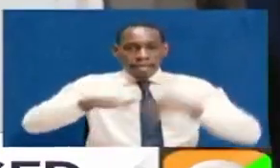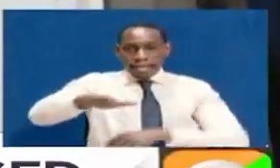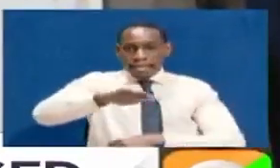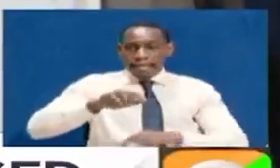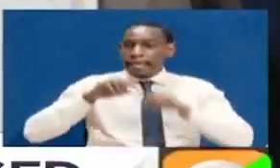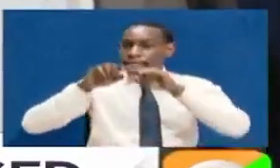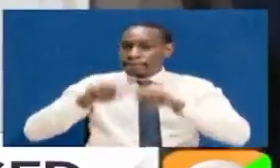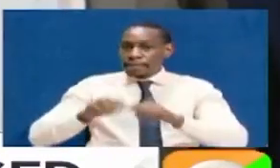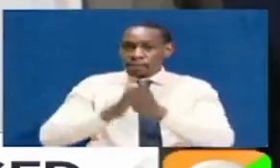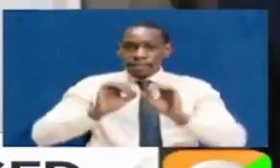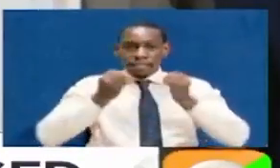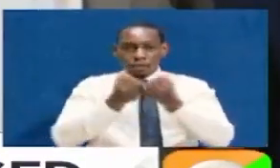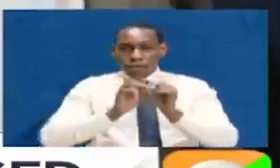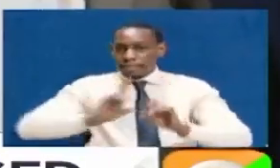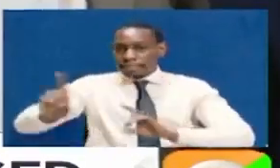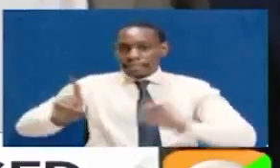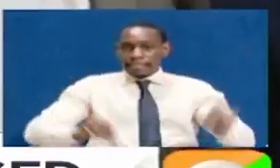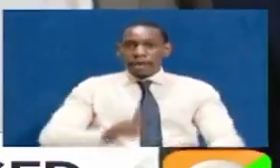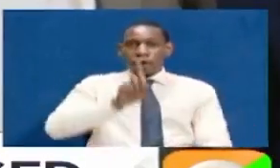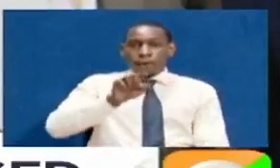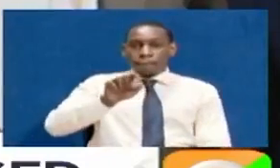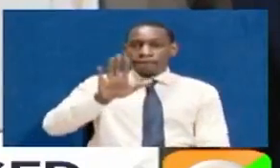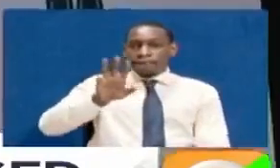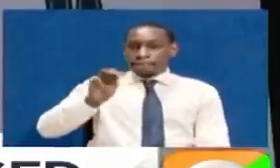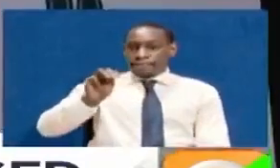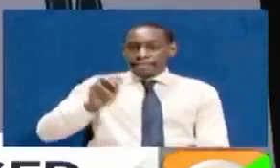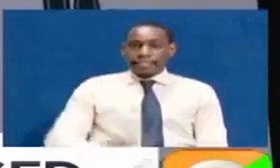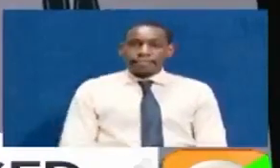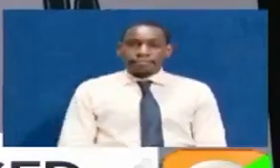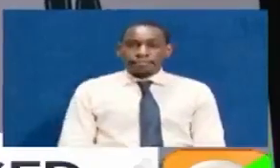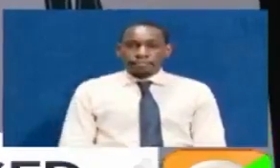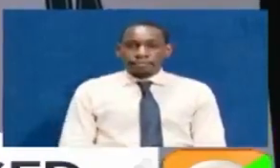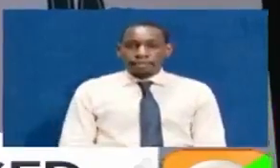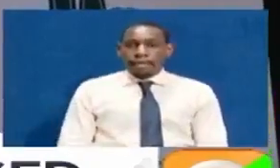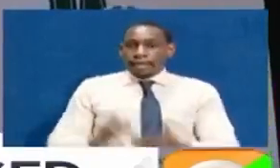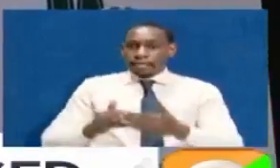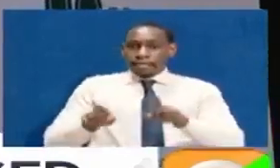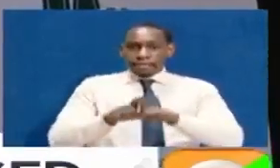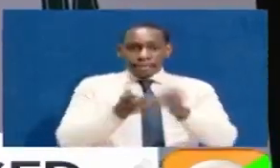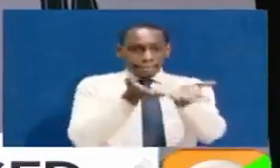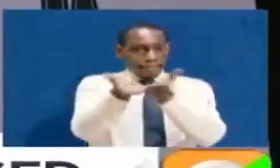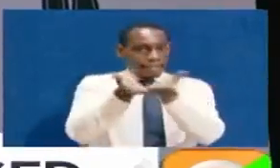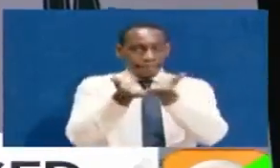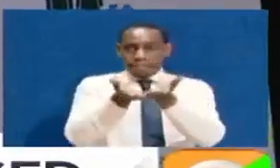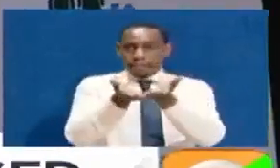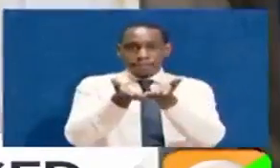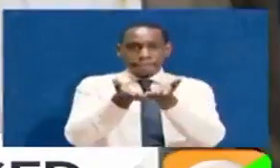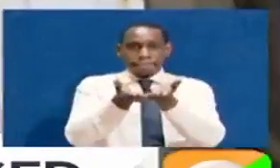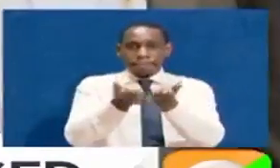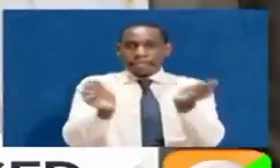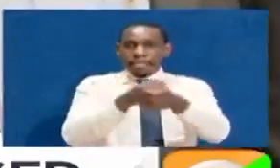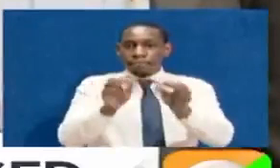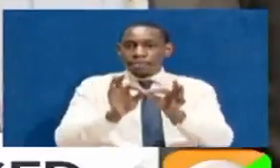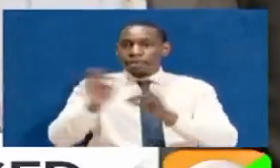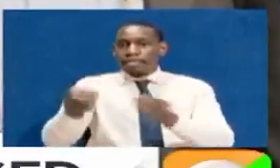mahala kulingana na social spacing ya 1.5 meters. Ibada haitaweza